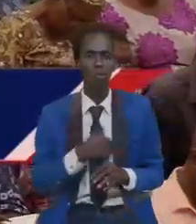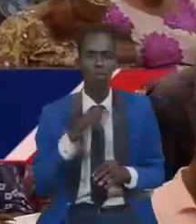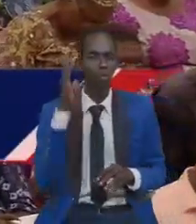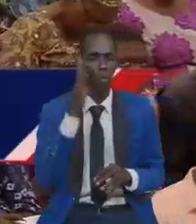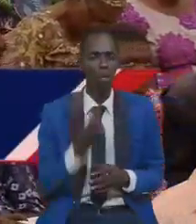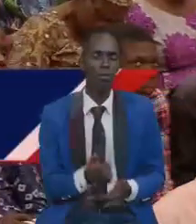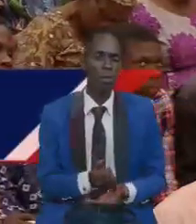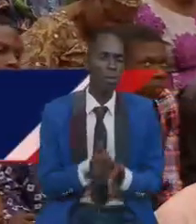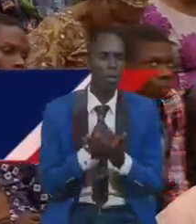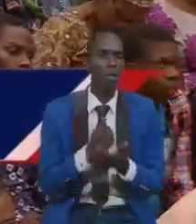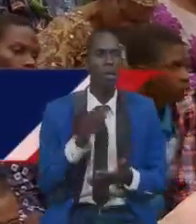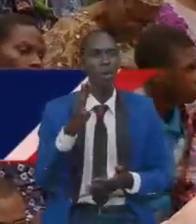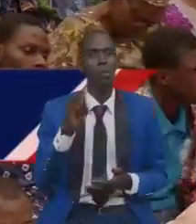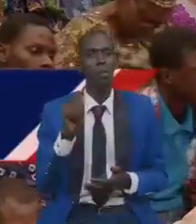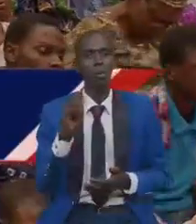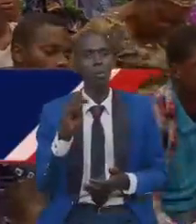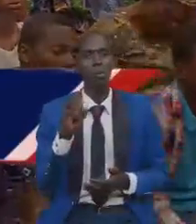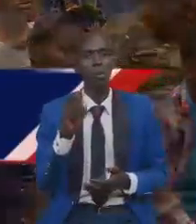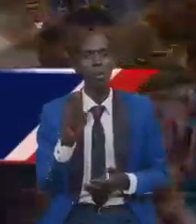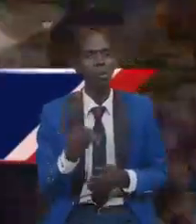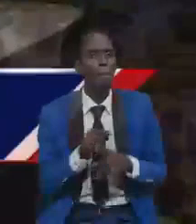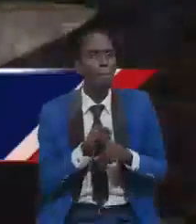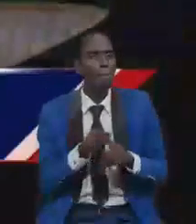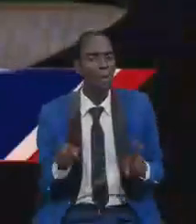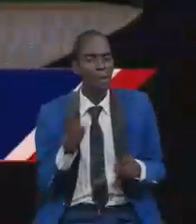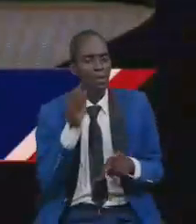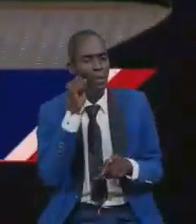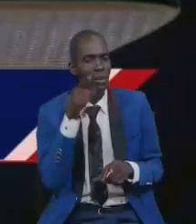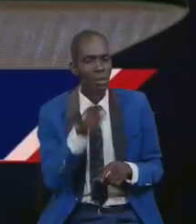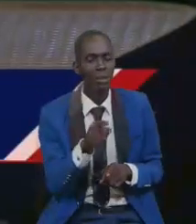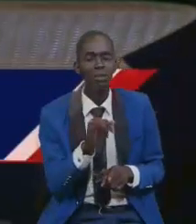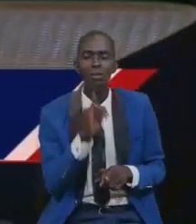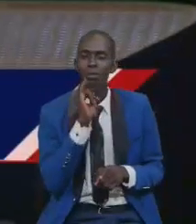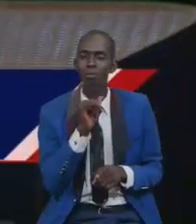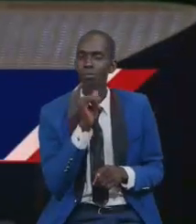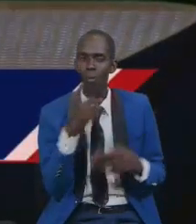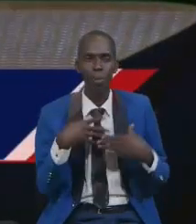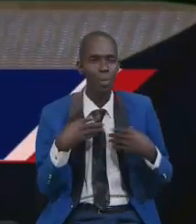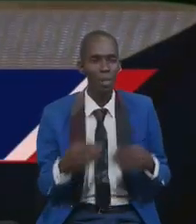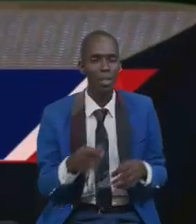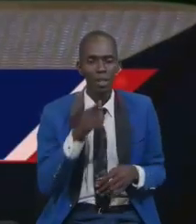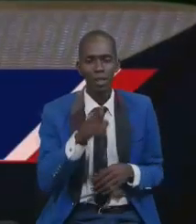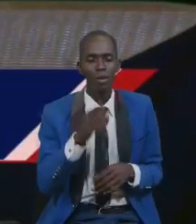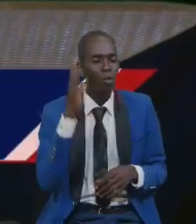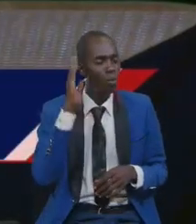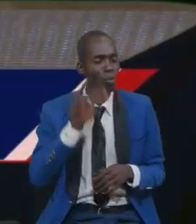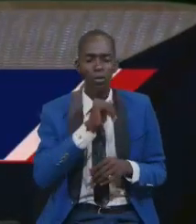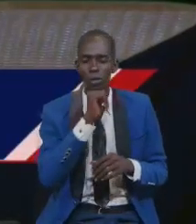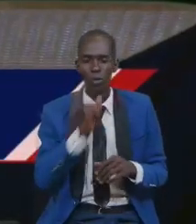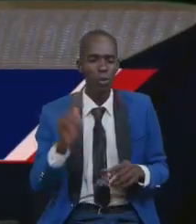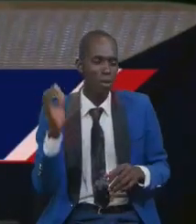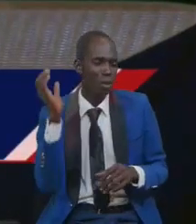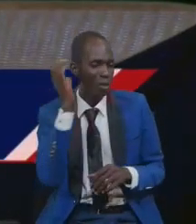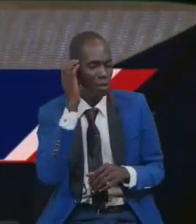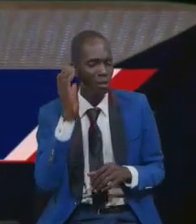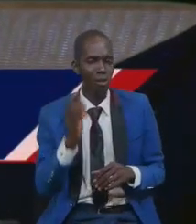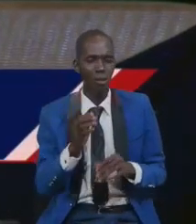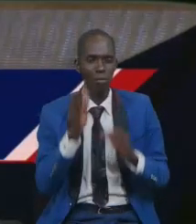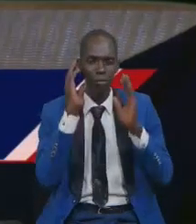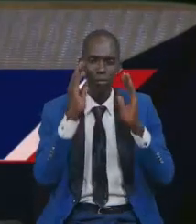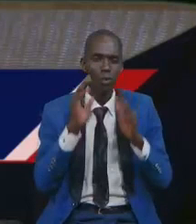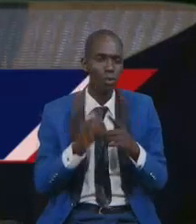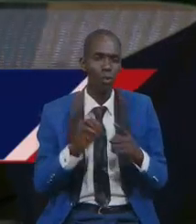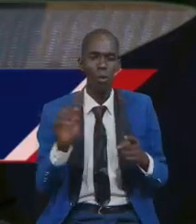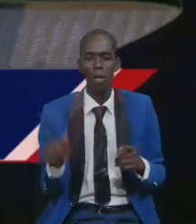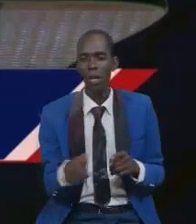it says, but she's not healed. She will not listen to any message, any